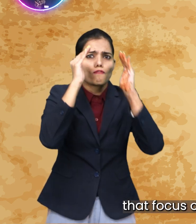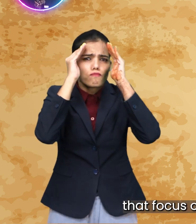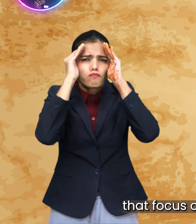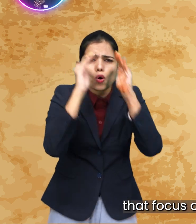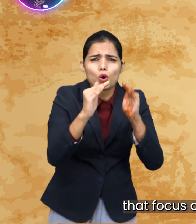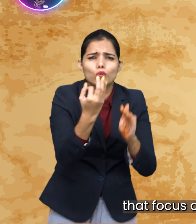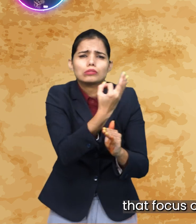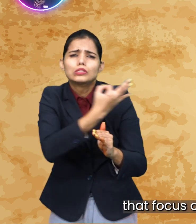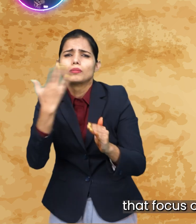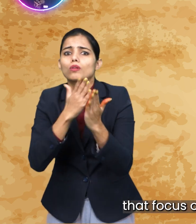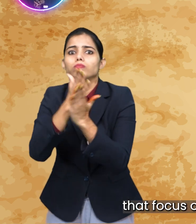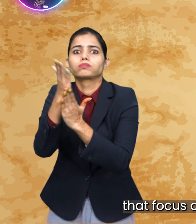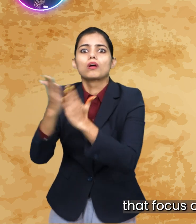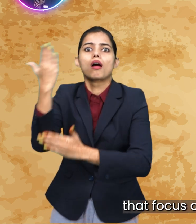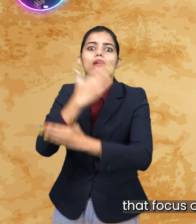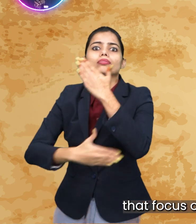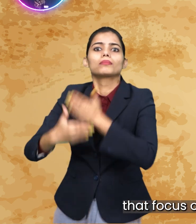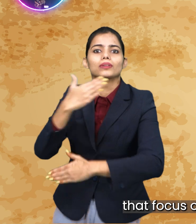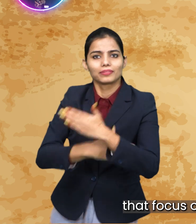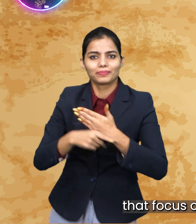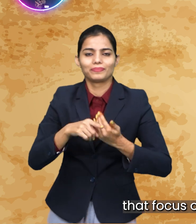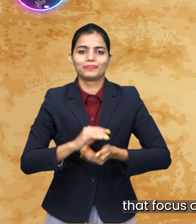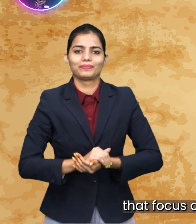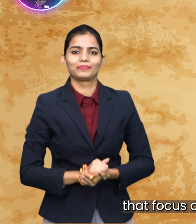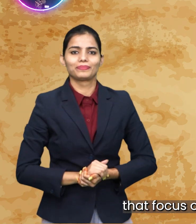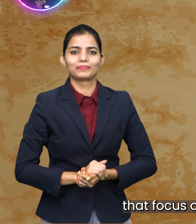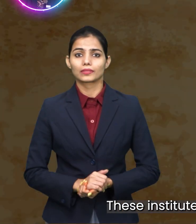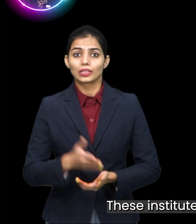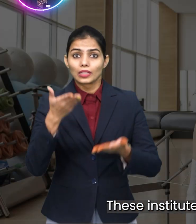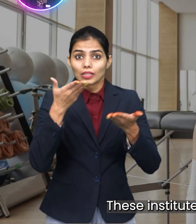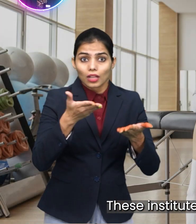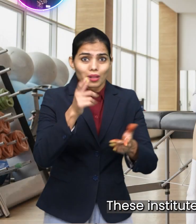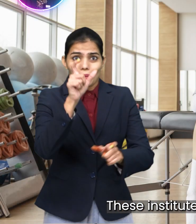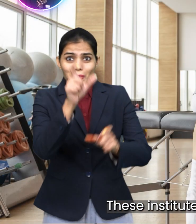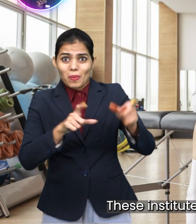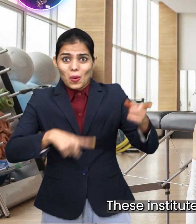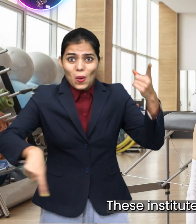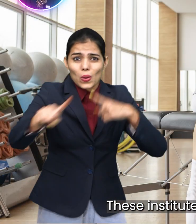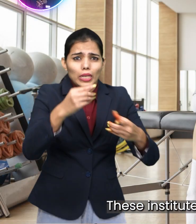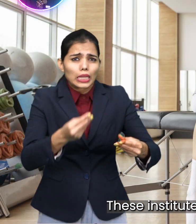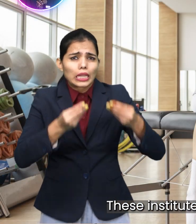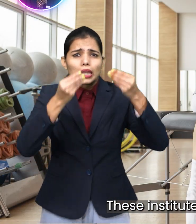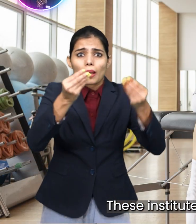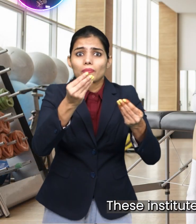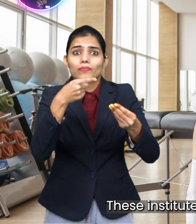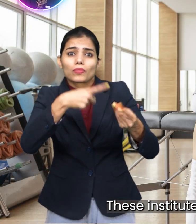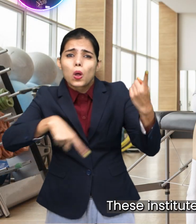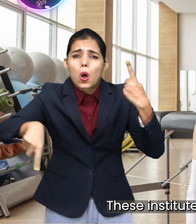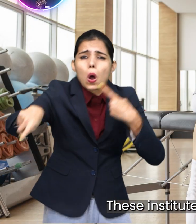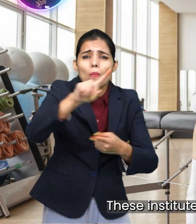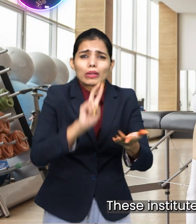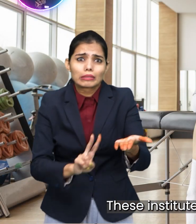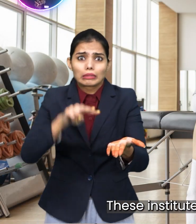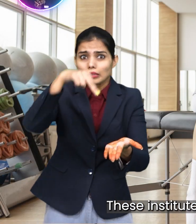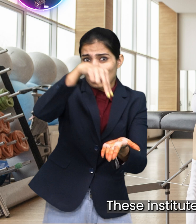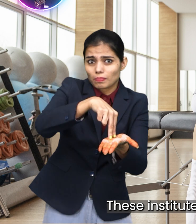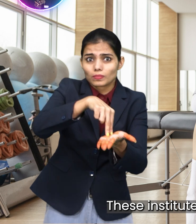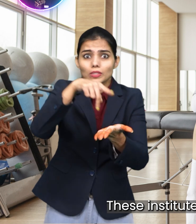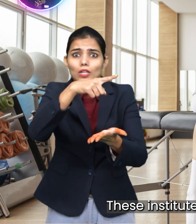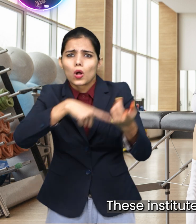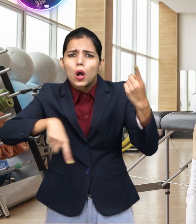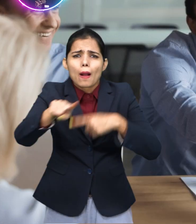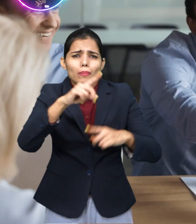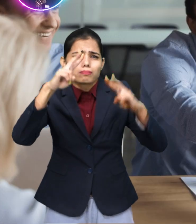on specific types of disabilities. These institutes provide rehabilitation